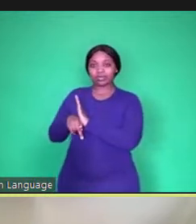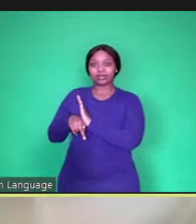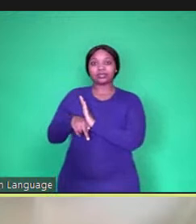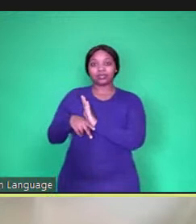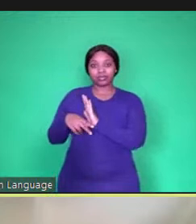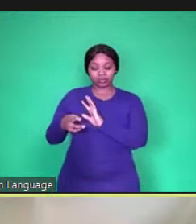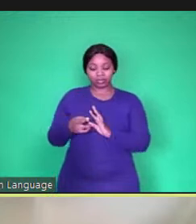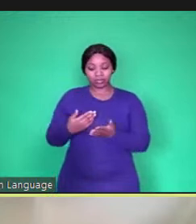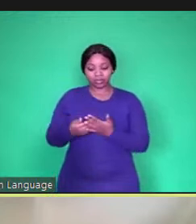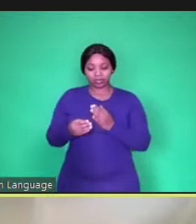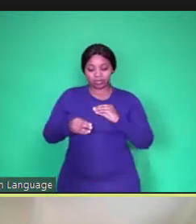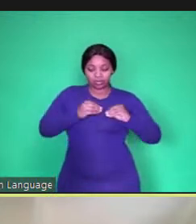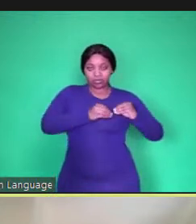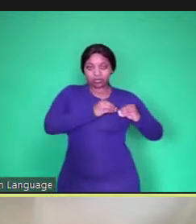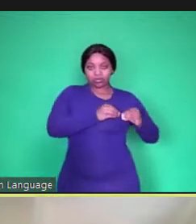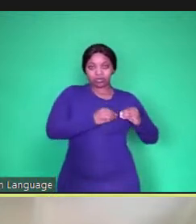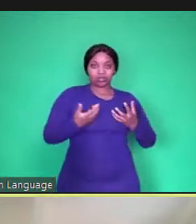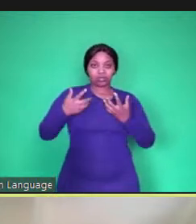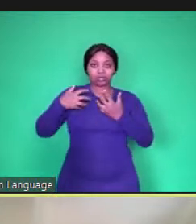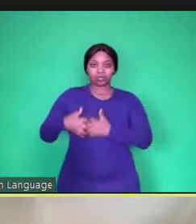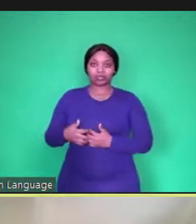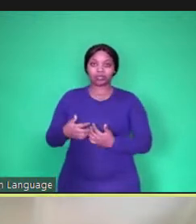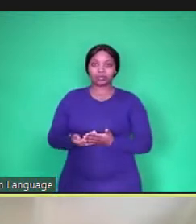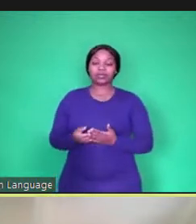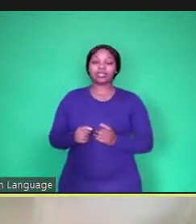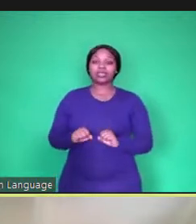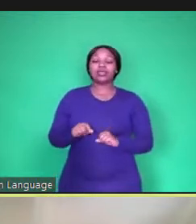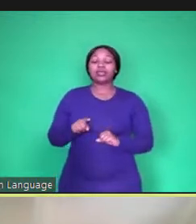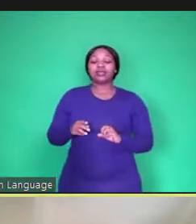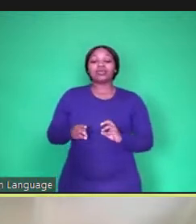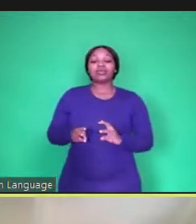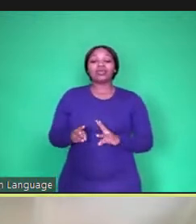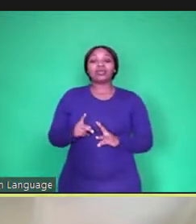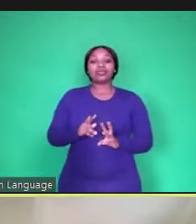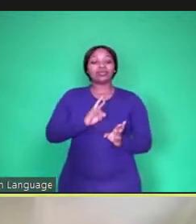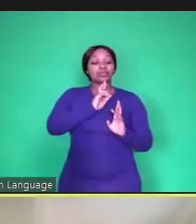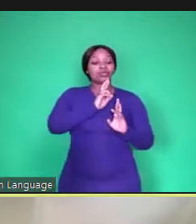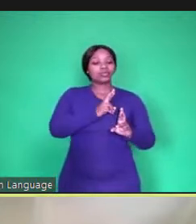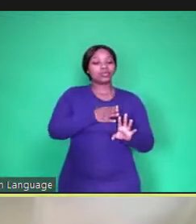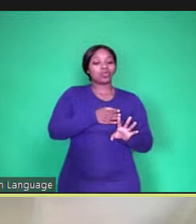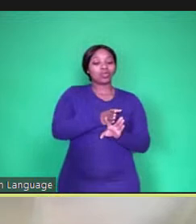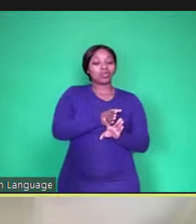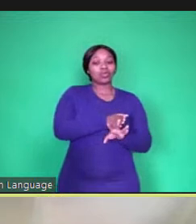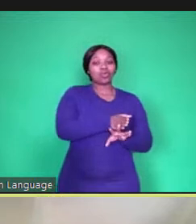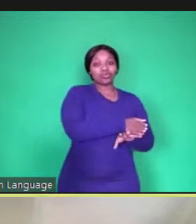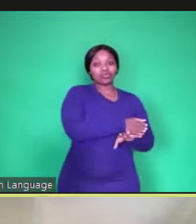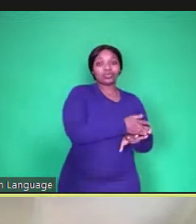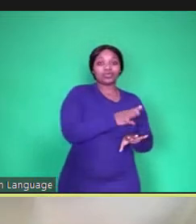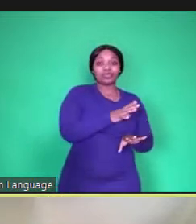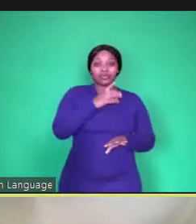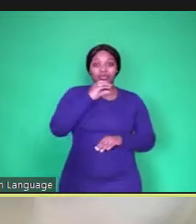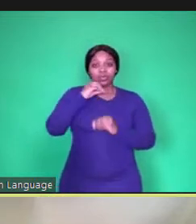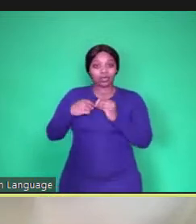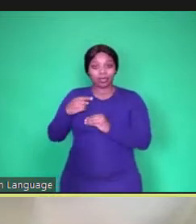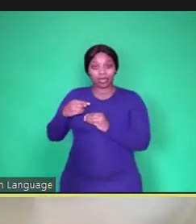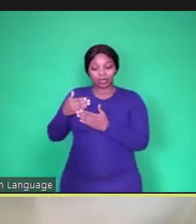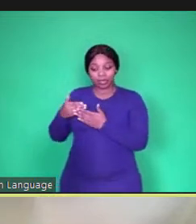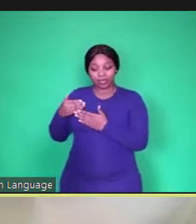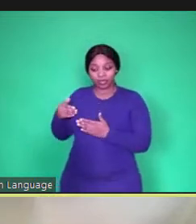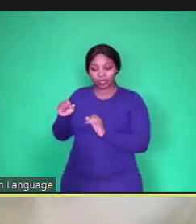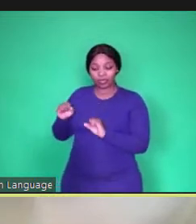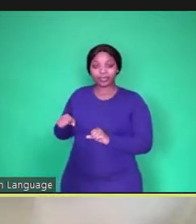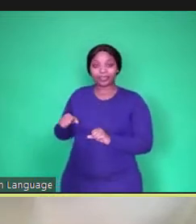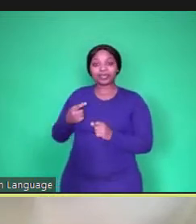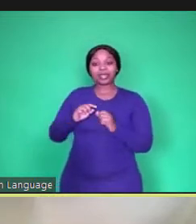So as a way of responding to some of these gaps highlighted earlier on, the Migrant Health Follow-up Study